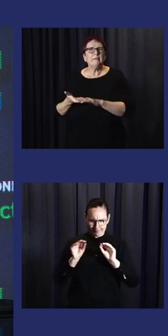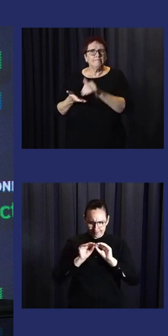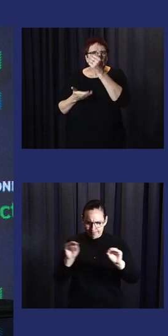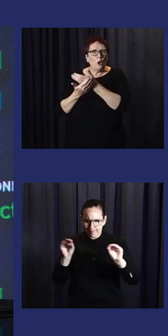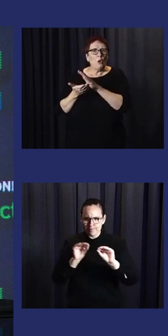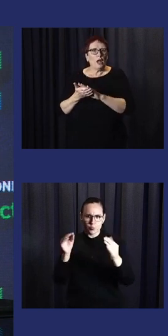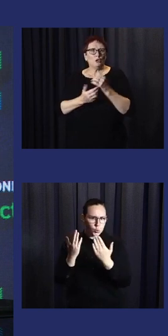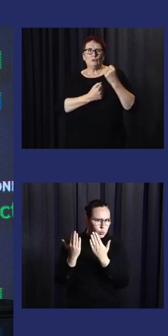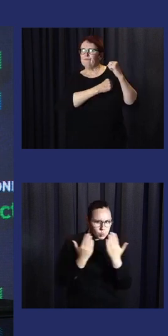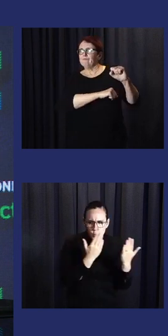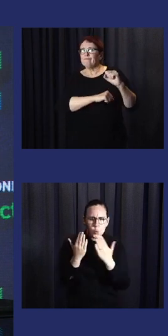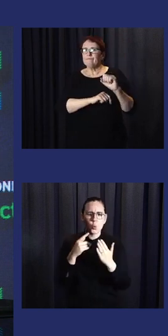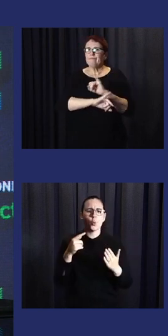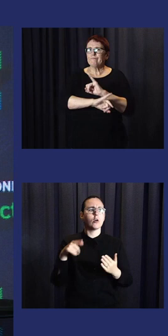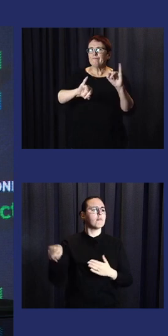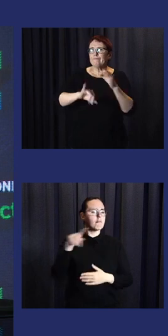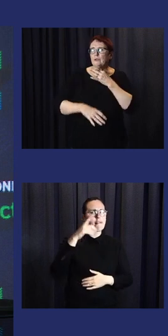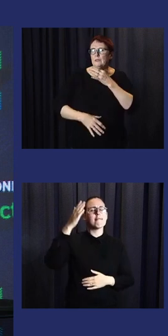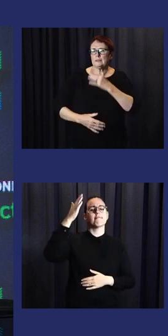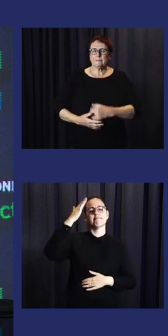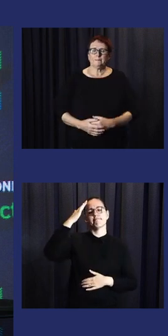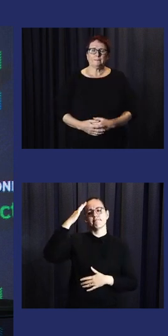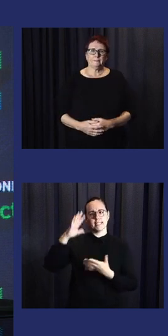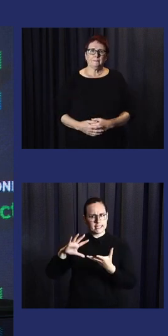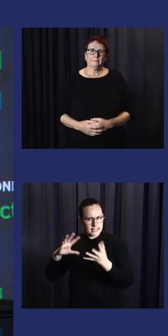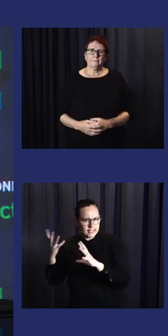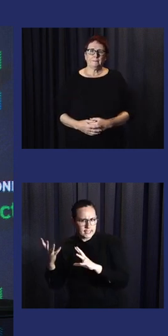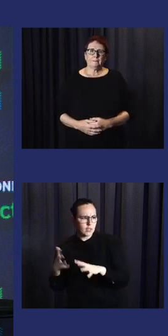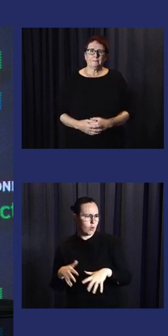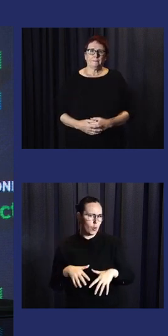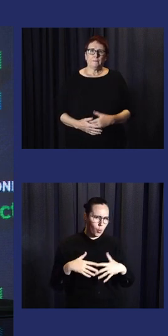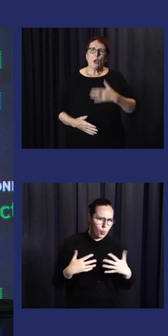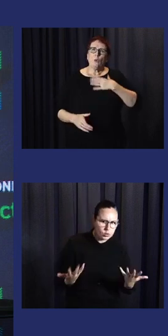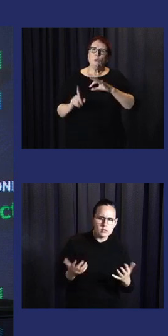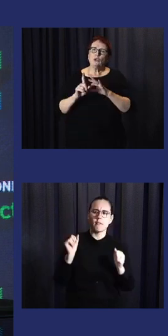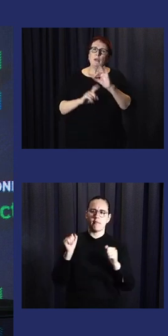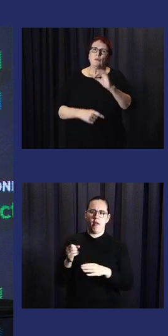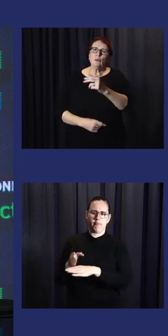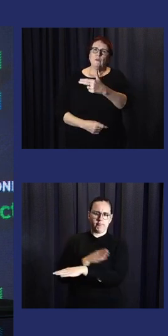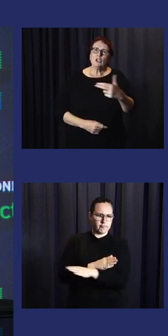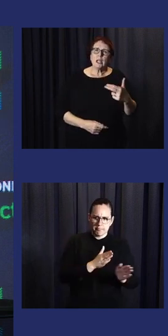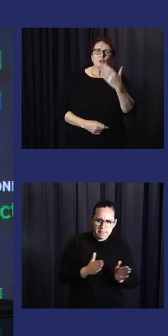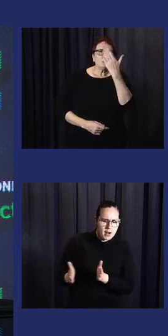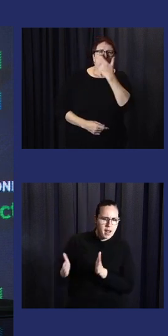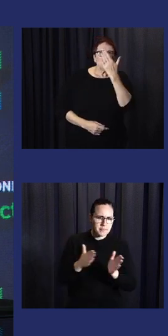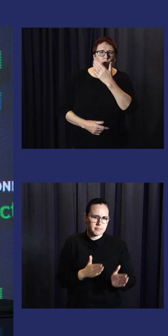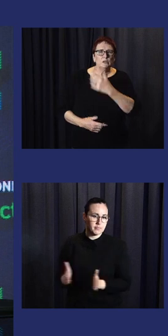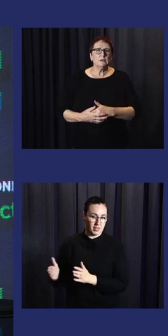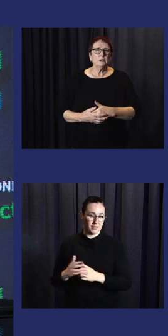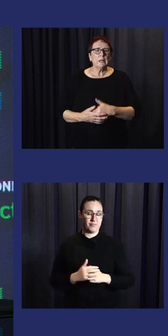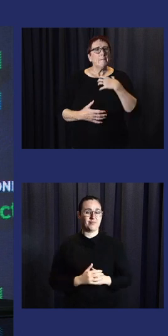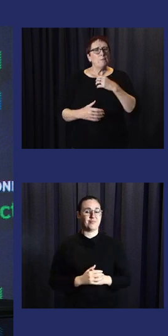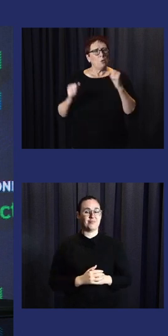disaster preparedness and risk reduction. In addition to improve education and learning facilities to be more